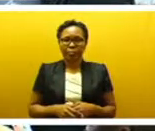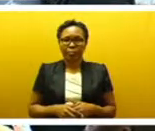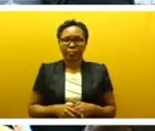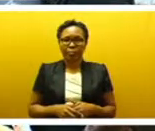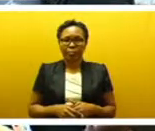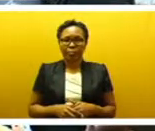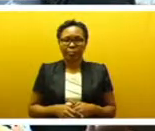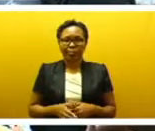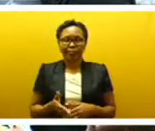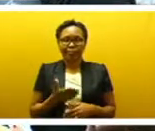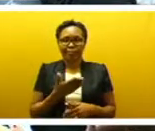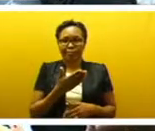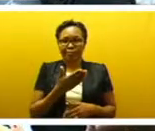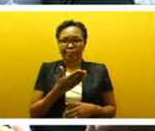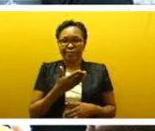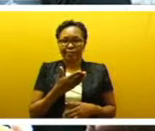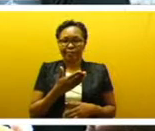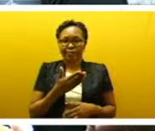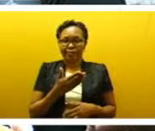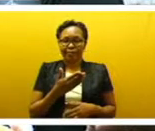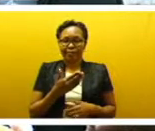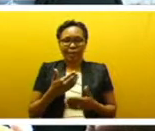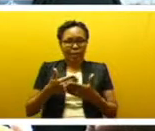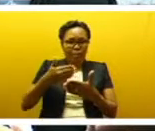My lady, we were told